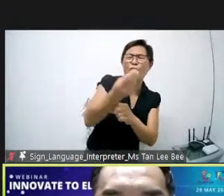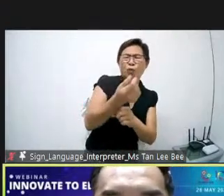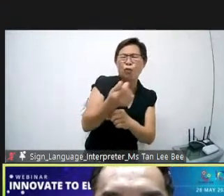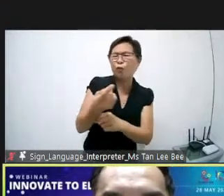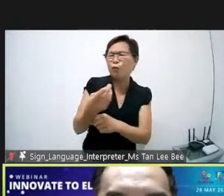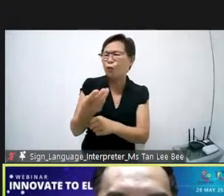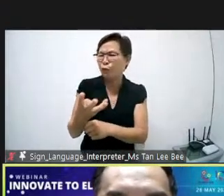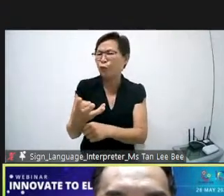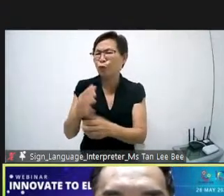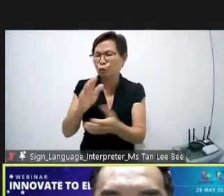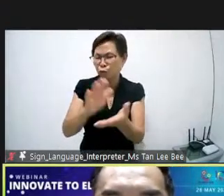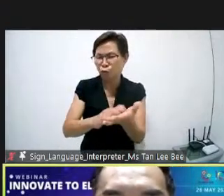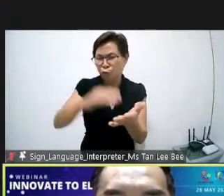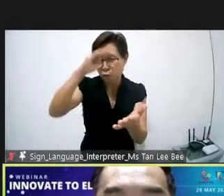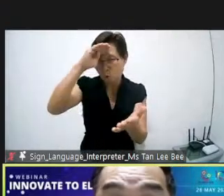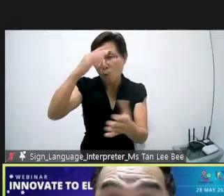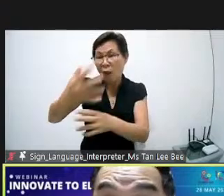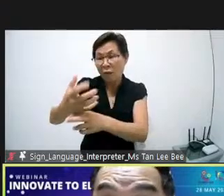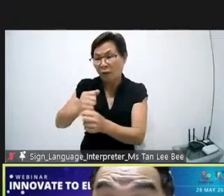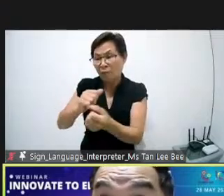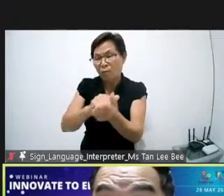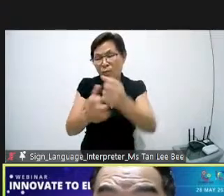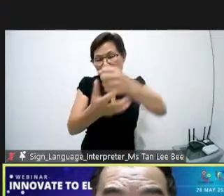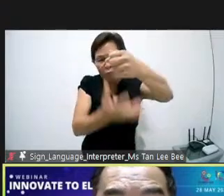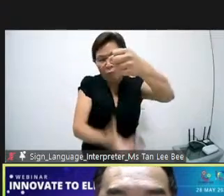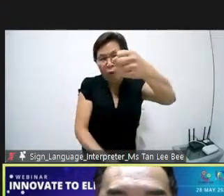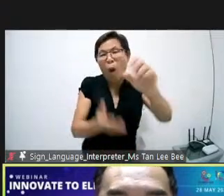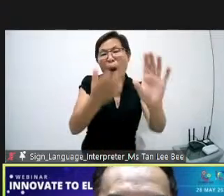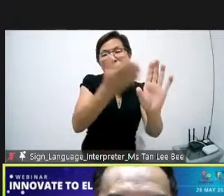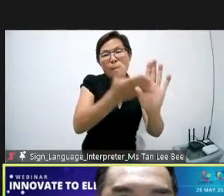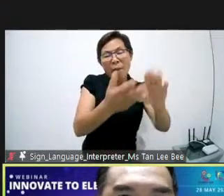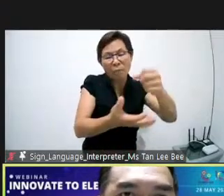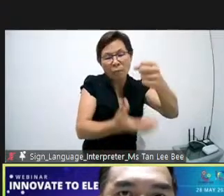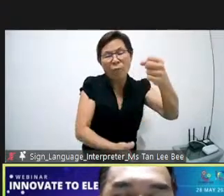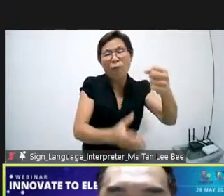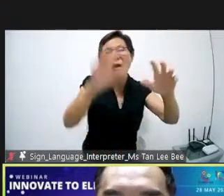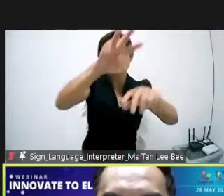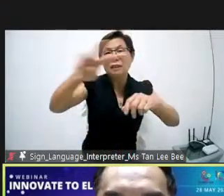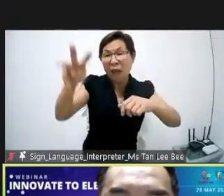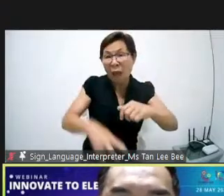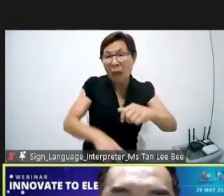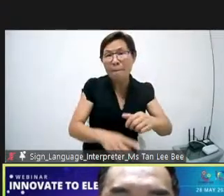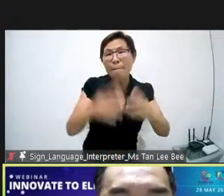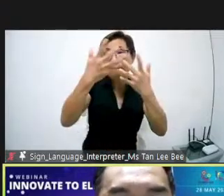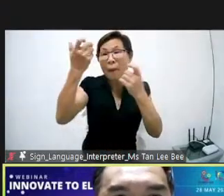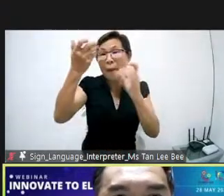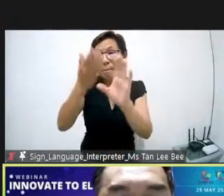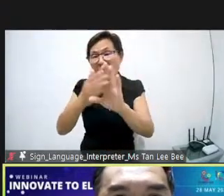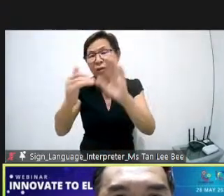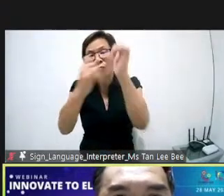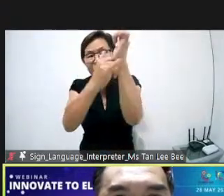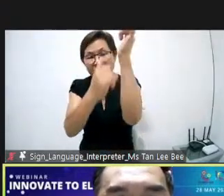managed to get funding from foundation, bank foundation, CIMB, Maybank foundations,